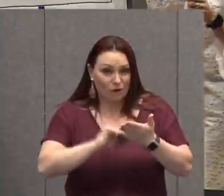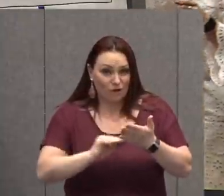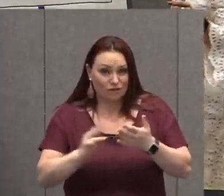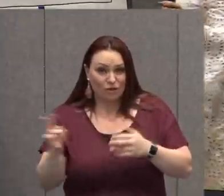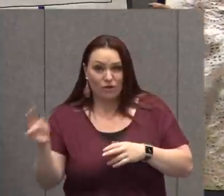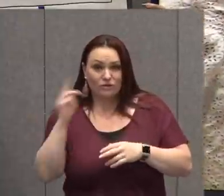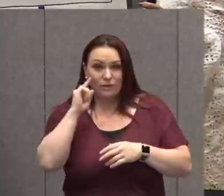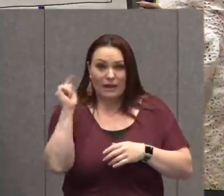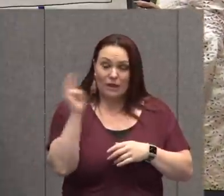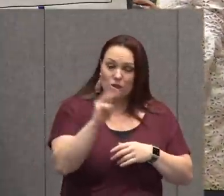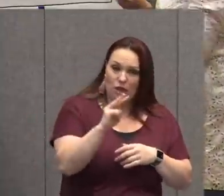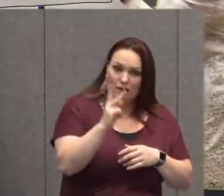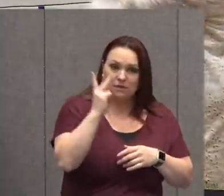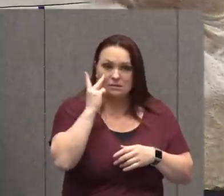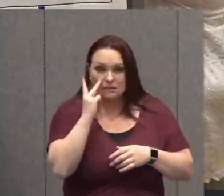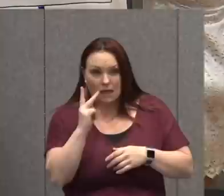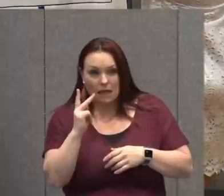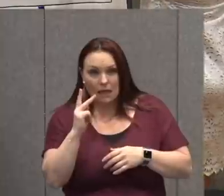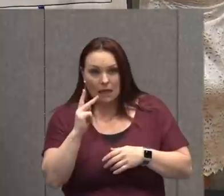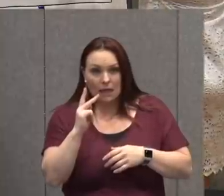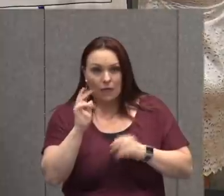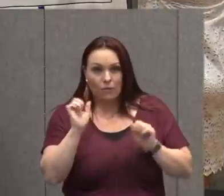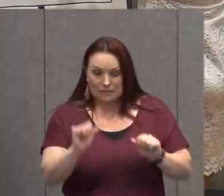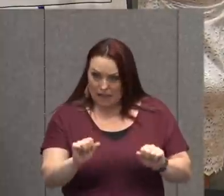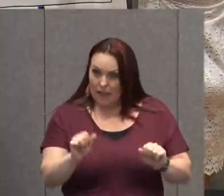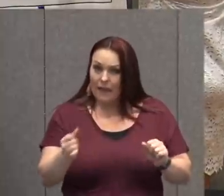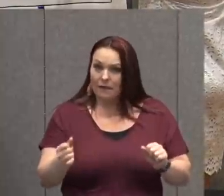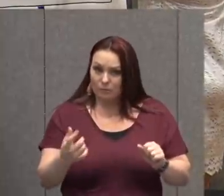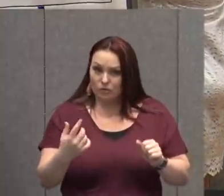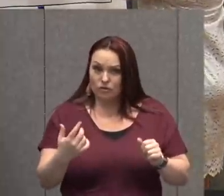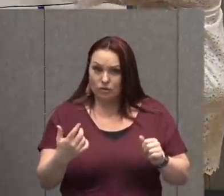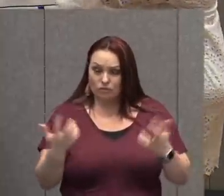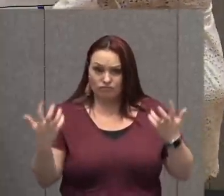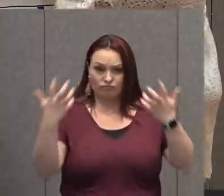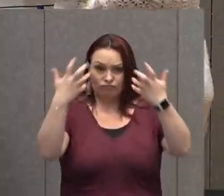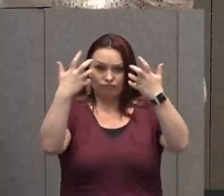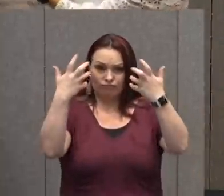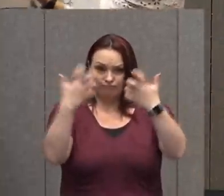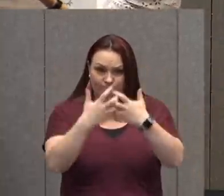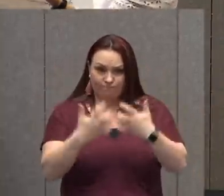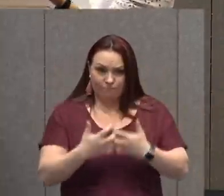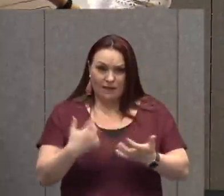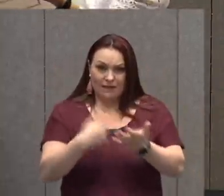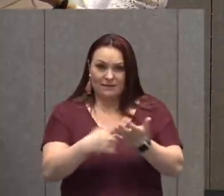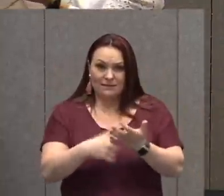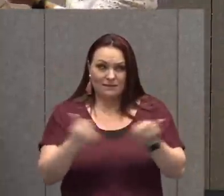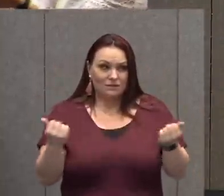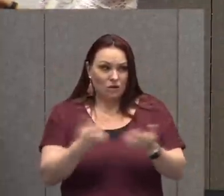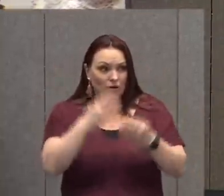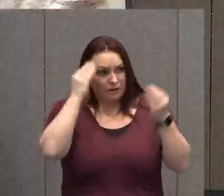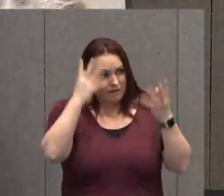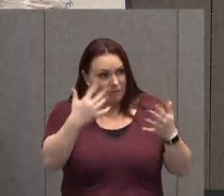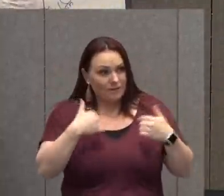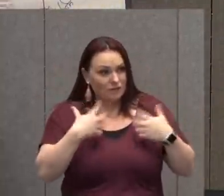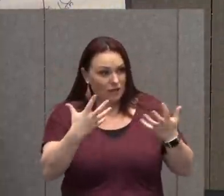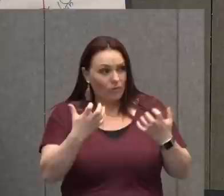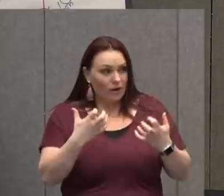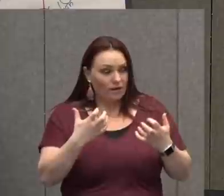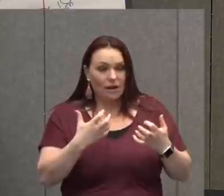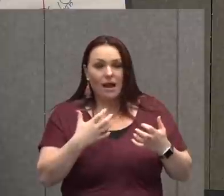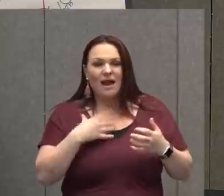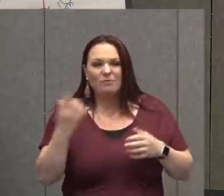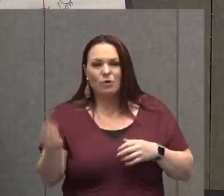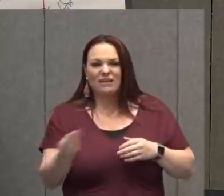look at if I was able to cover all the information I said I wanted to. So I'm going to take this down and move it over